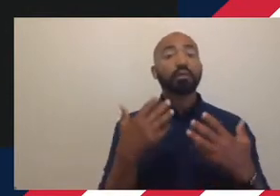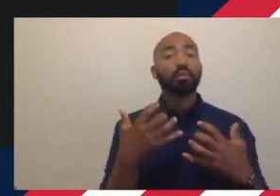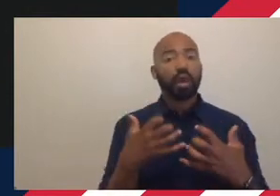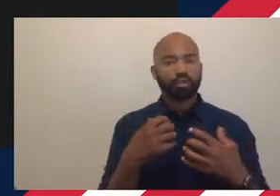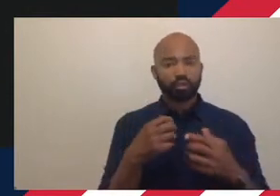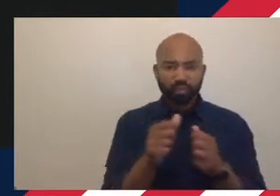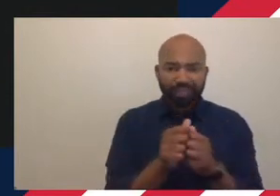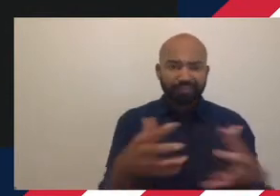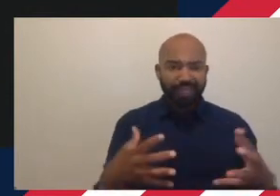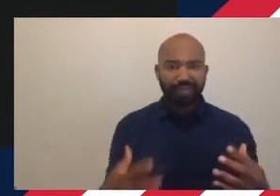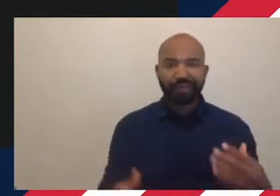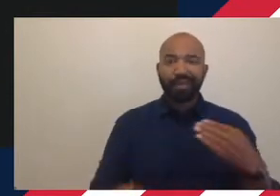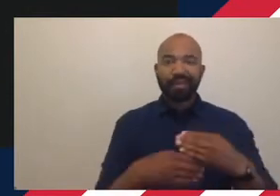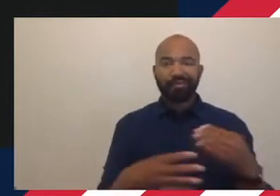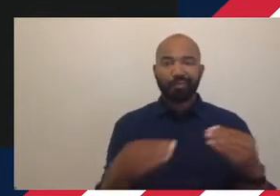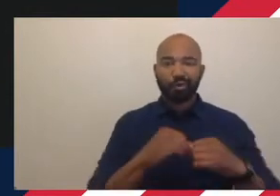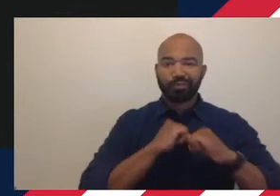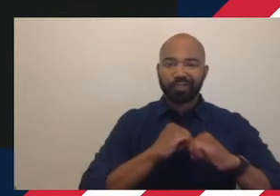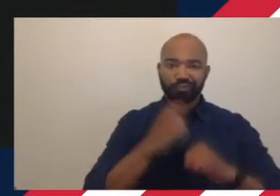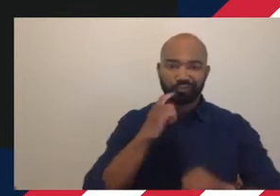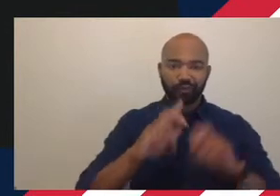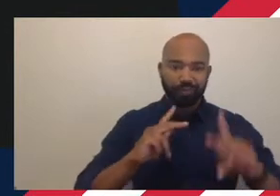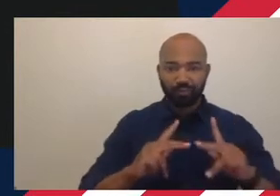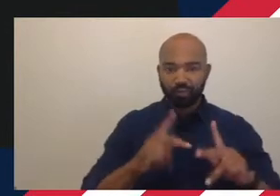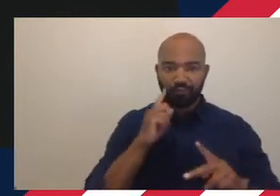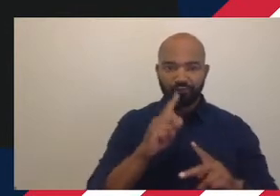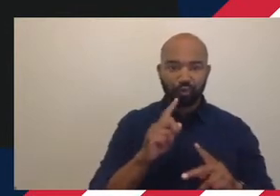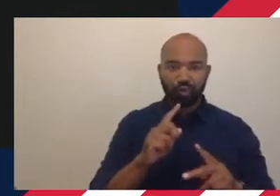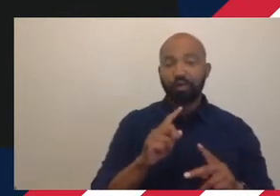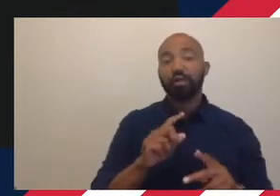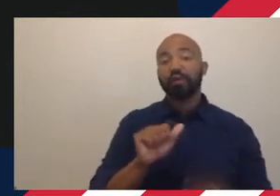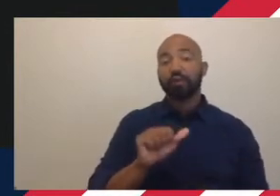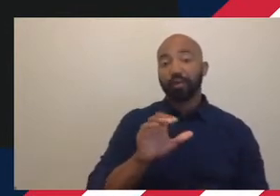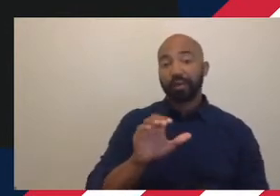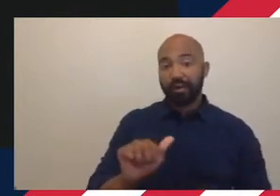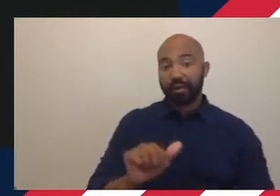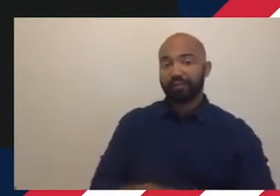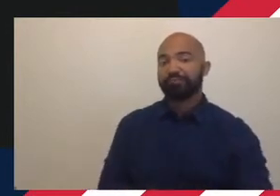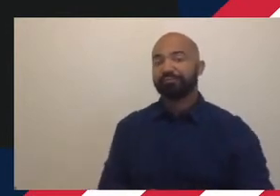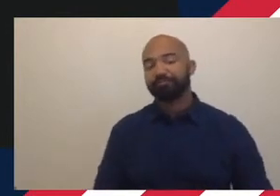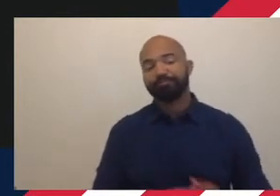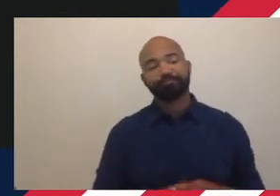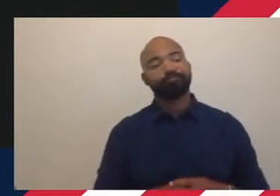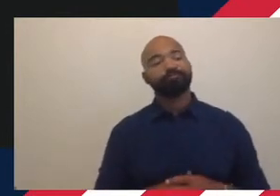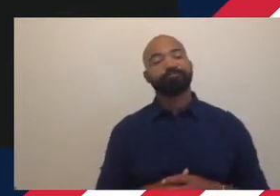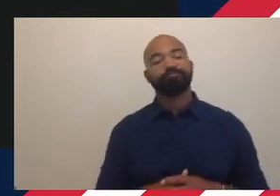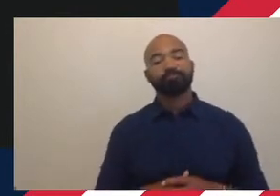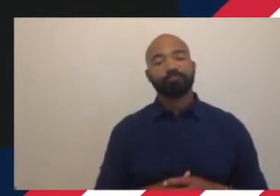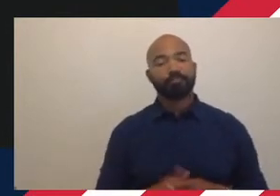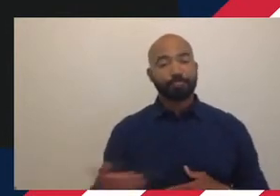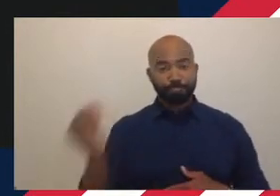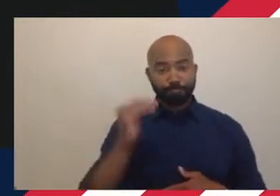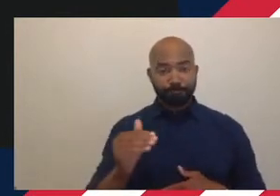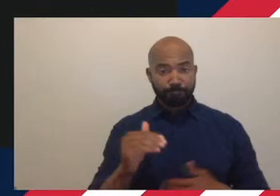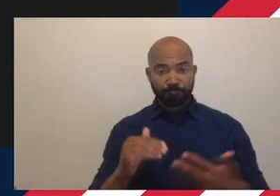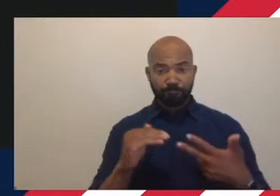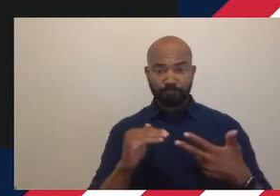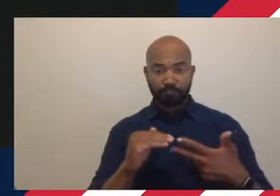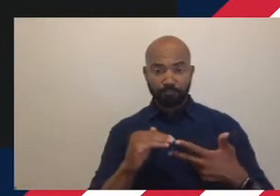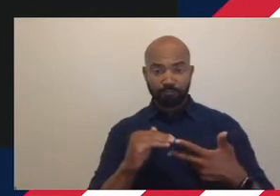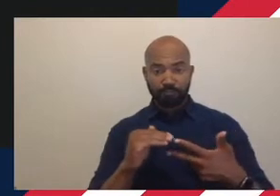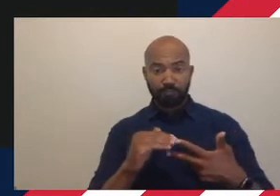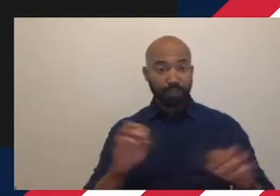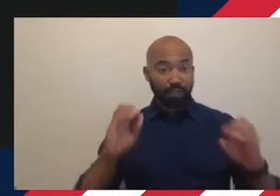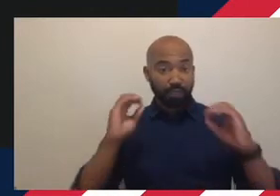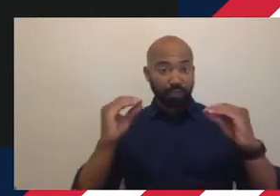Care Act during the Biden administration. Moving to education, during COVID, we've seen